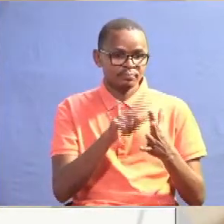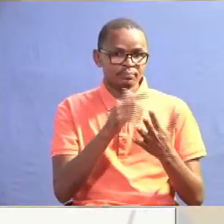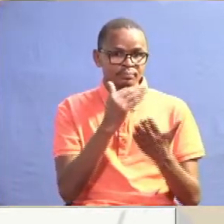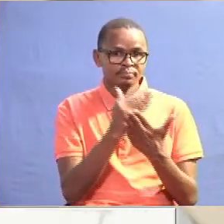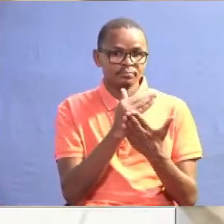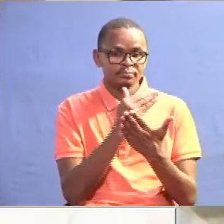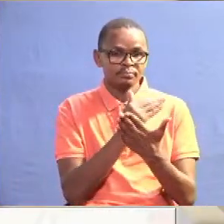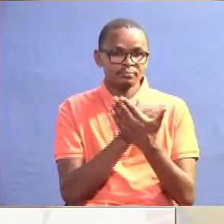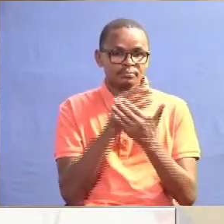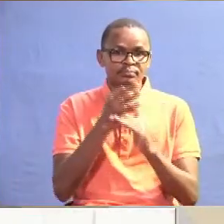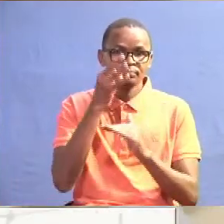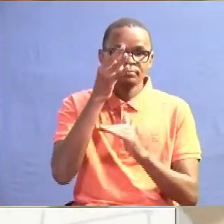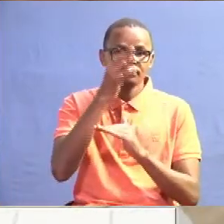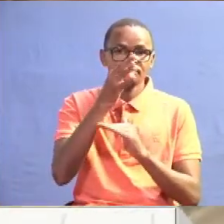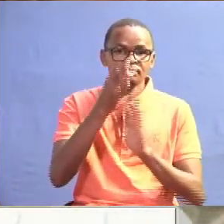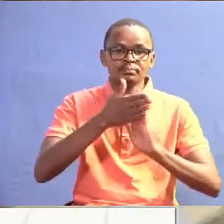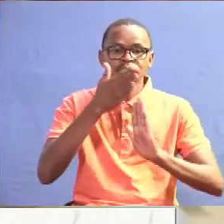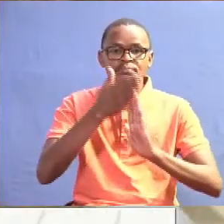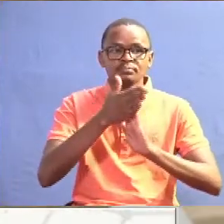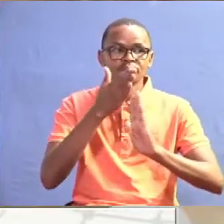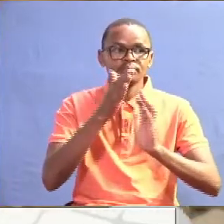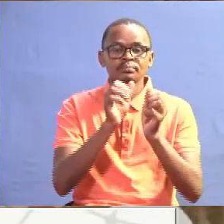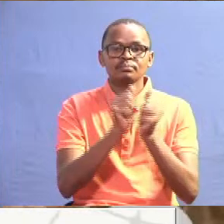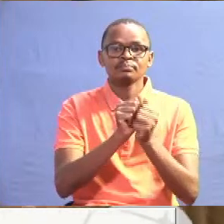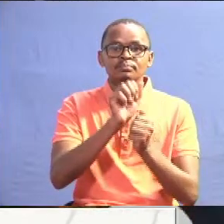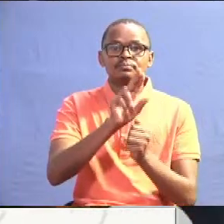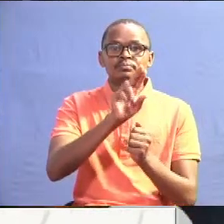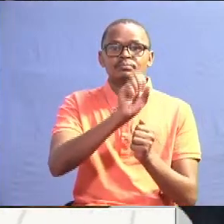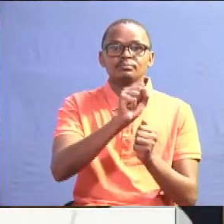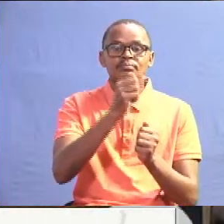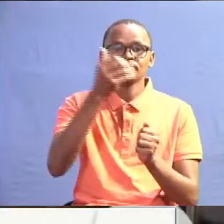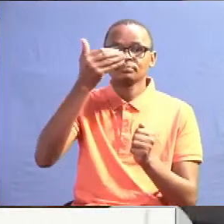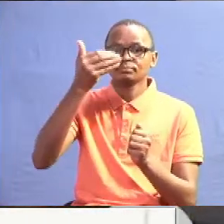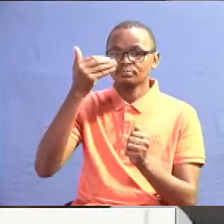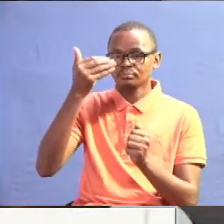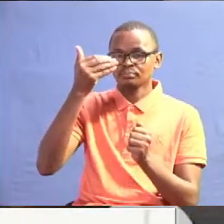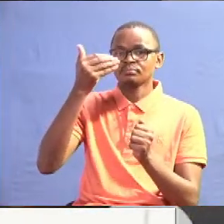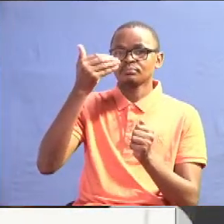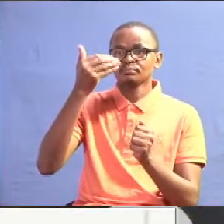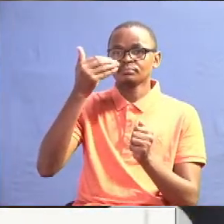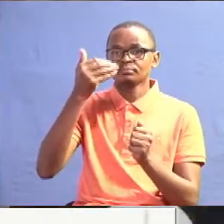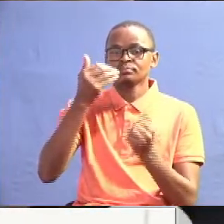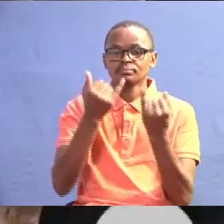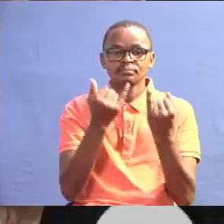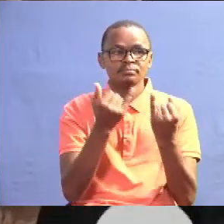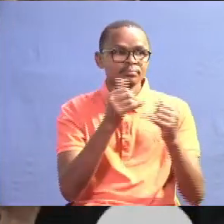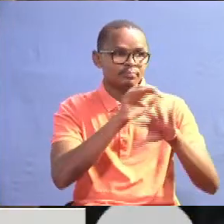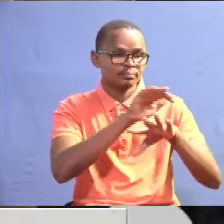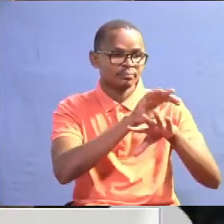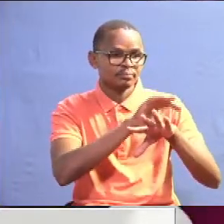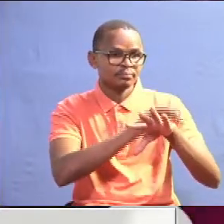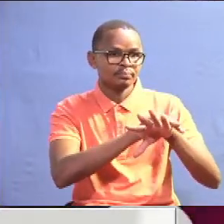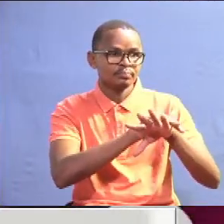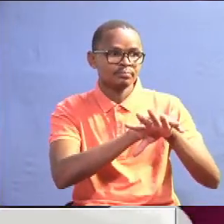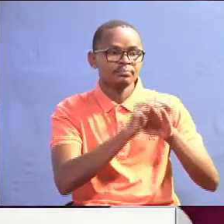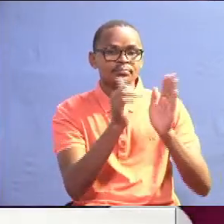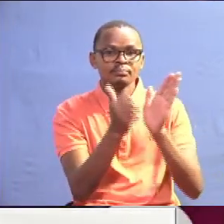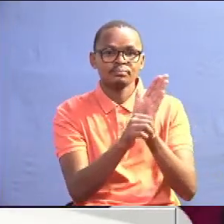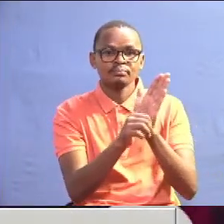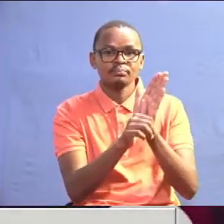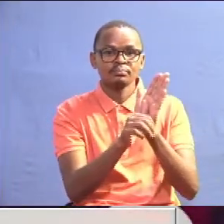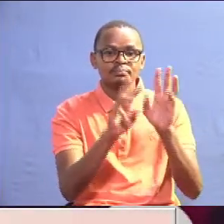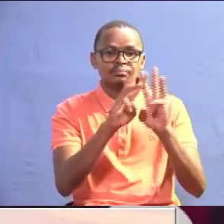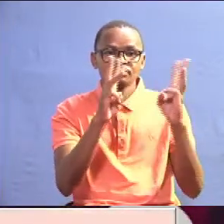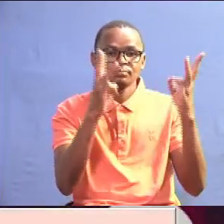2021 to address future health emergencies. With the U.S. stepping back, the treaty's development now faces uncertainty. As